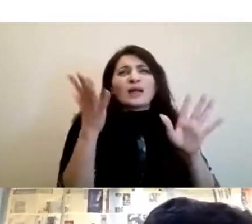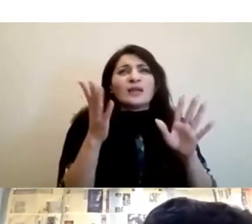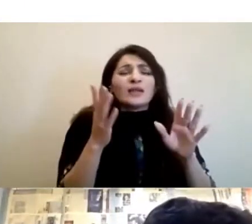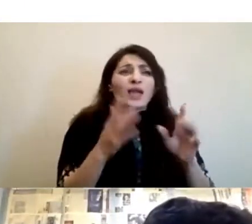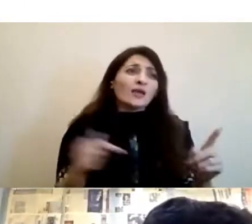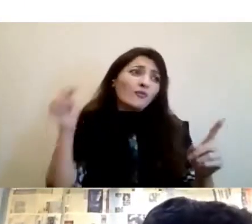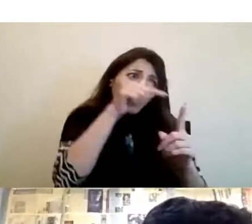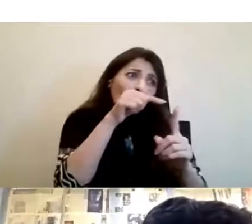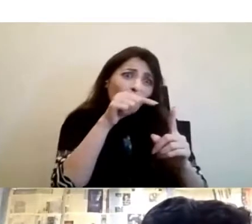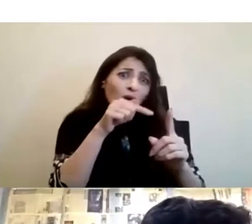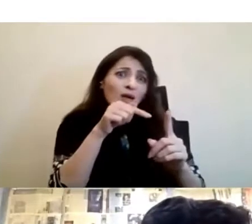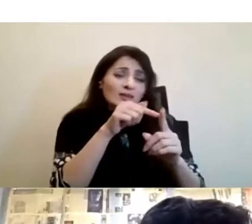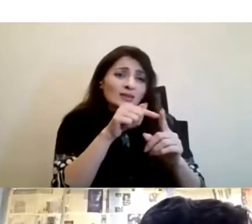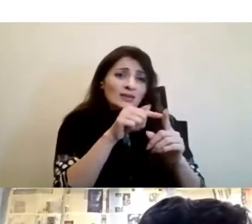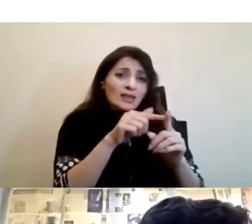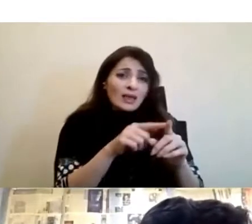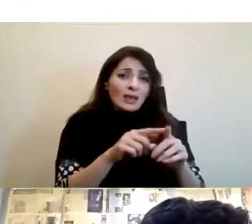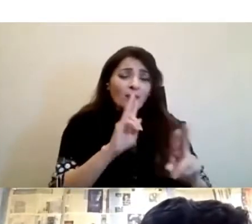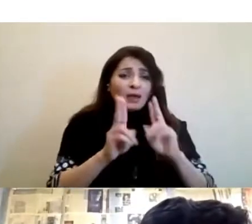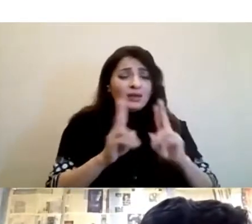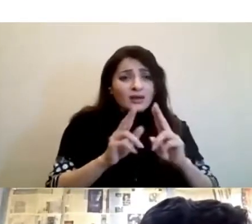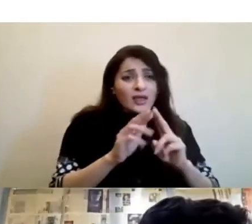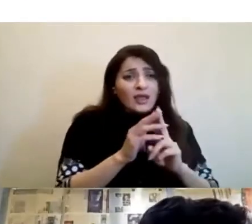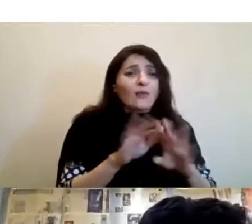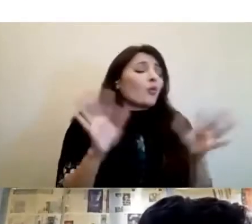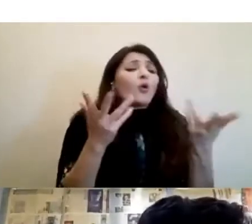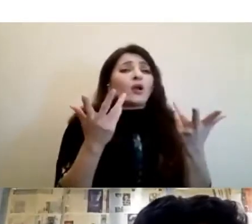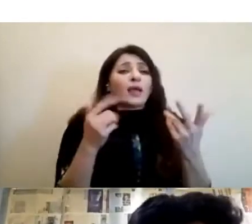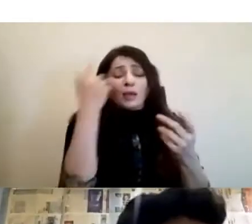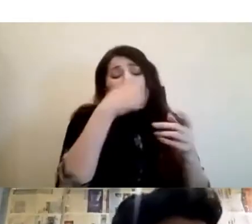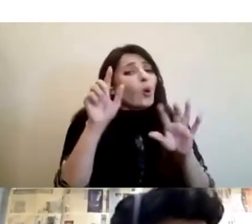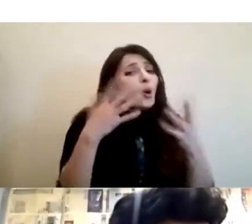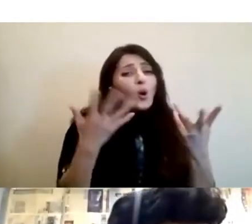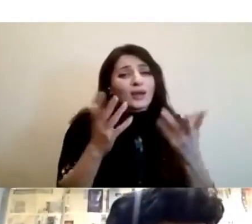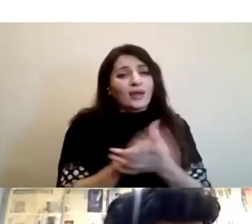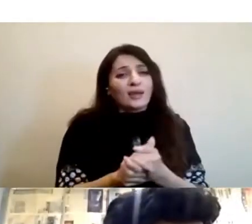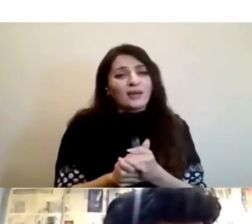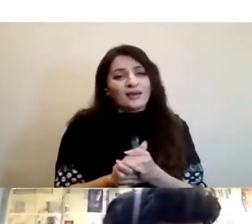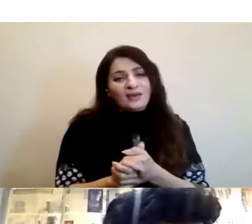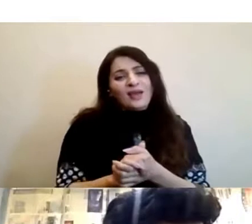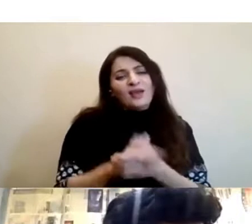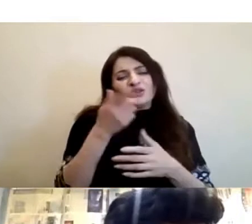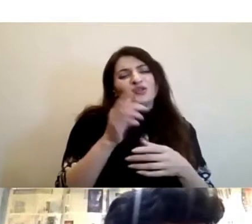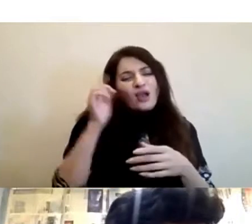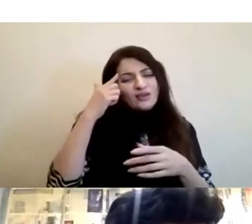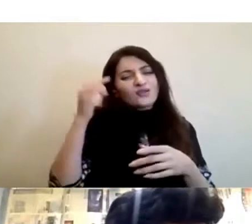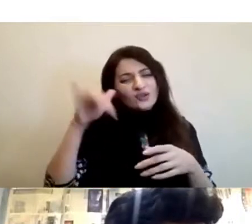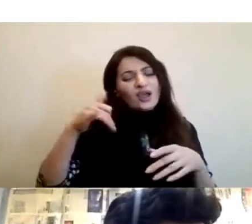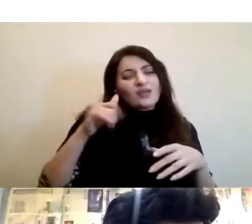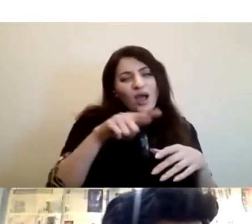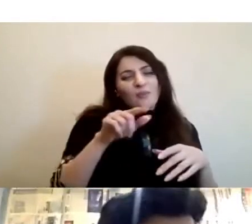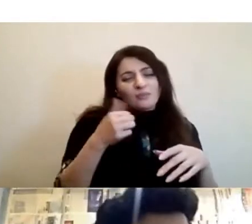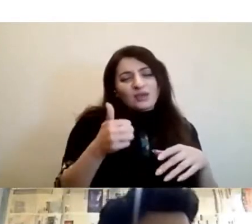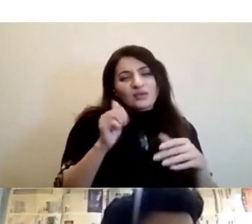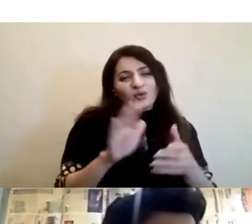of the great things about this kind of remote work. And hopefully you're right that one of the silver linings of the situation we've